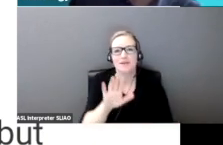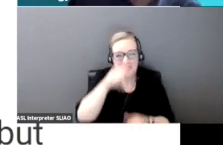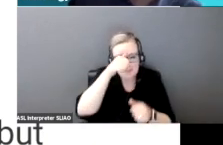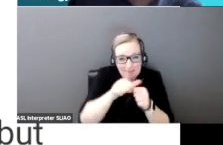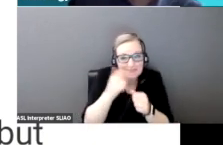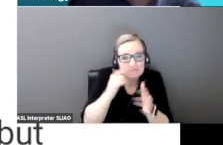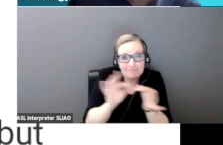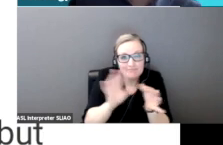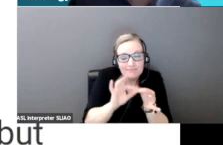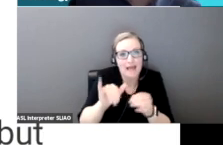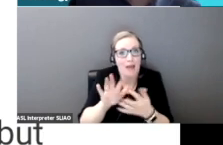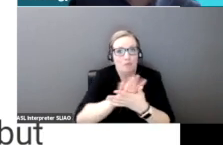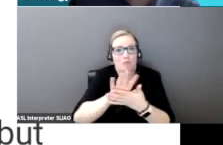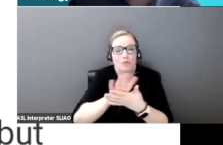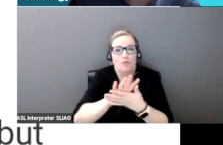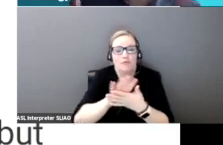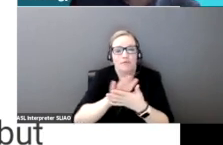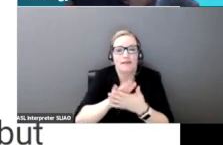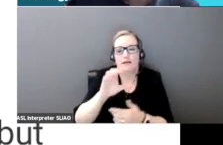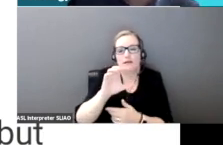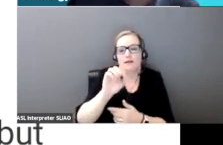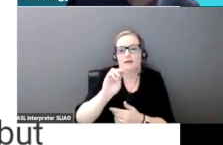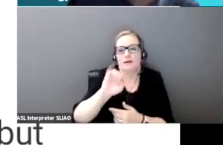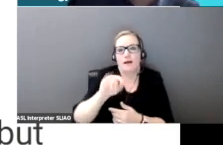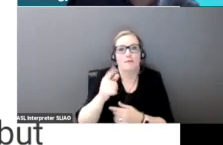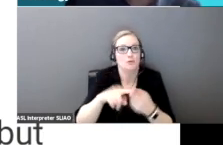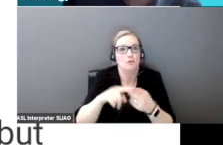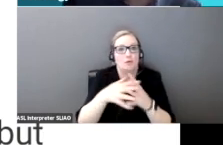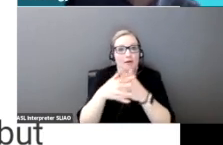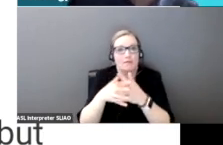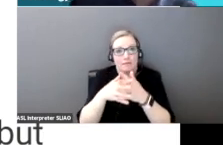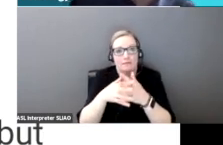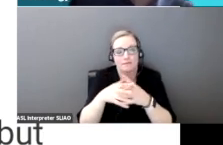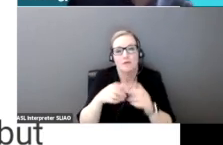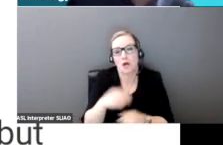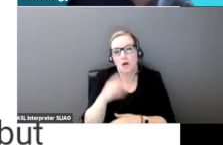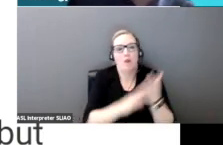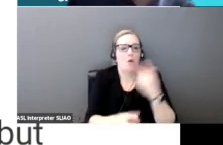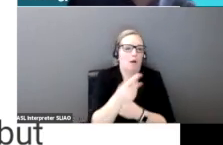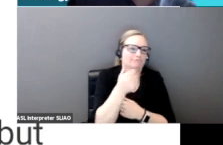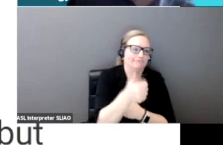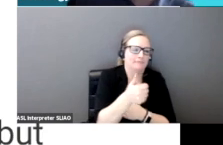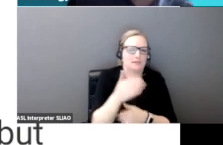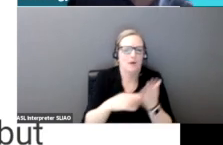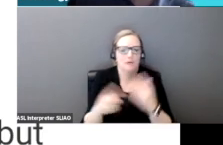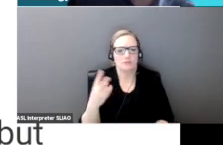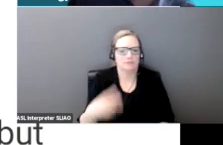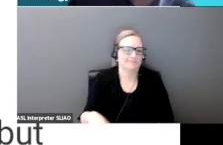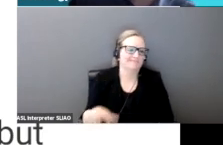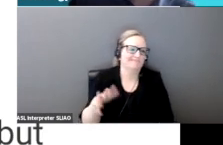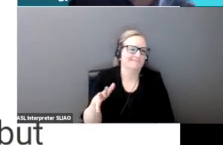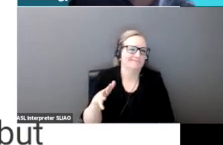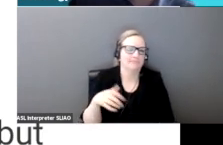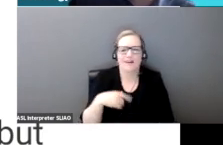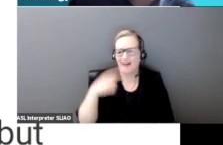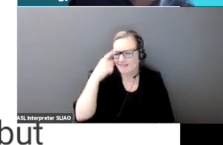There's Coming to America 2, which is not a great film, I will say, but is available. I think it's on